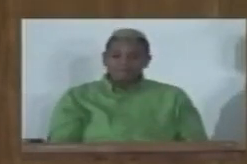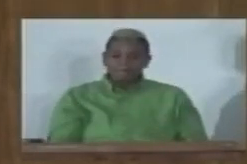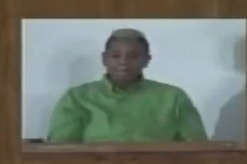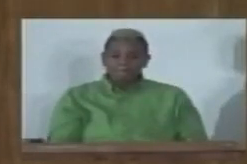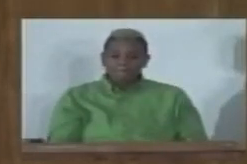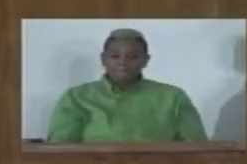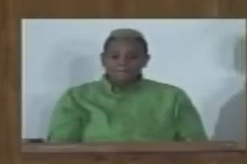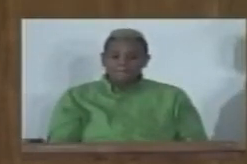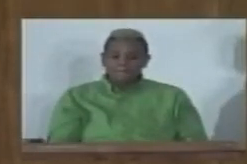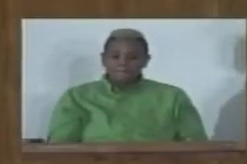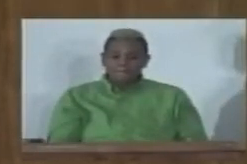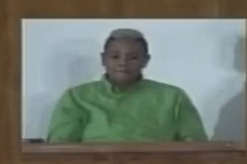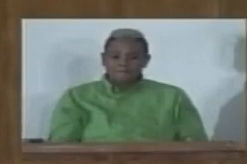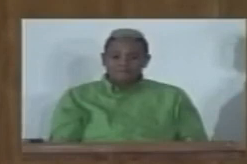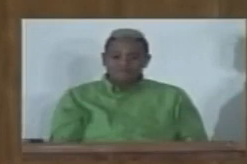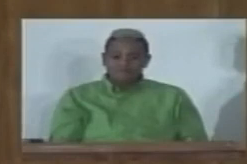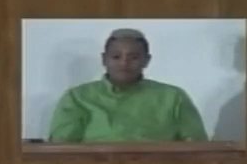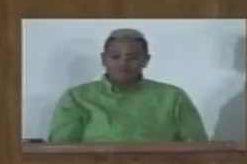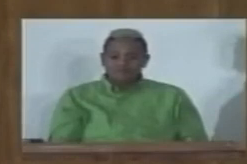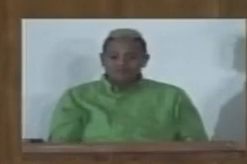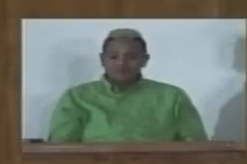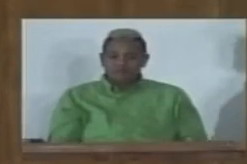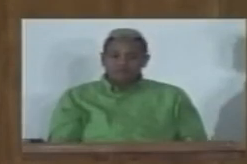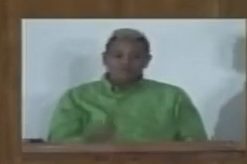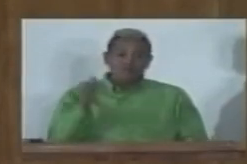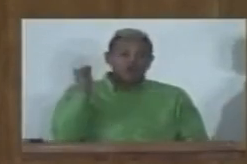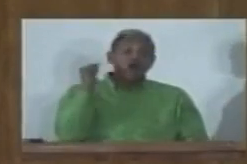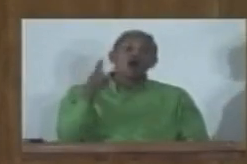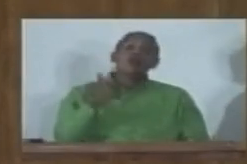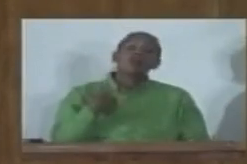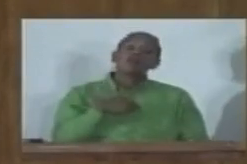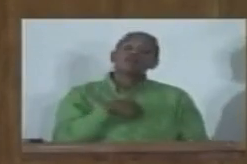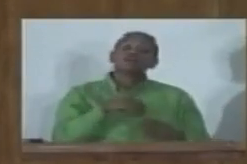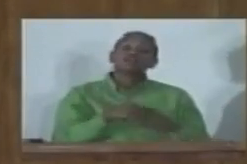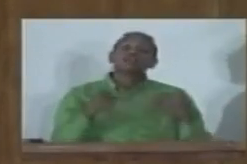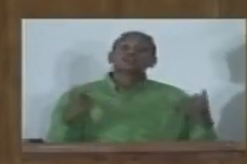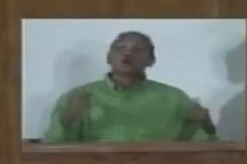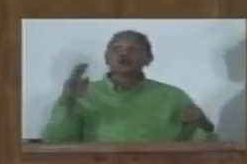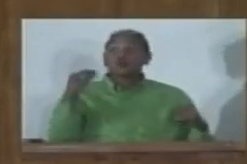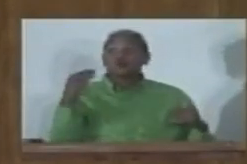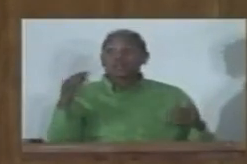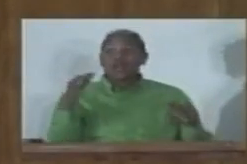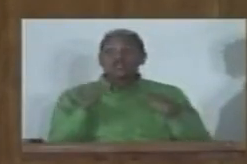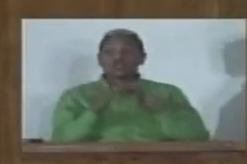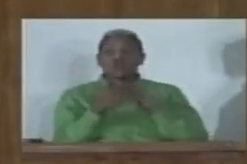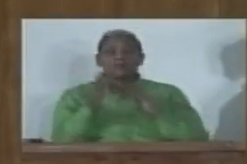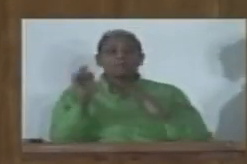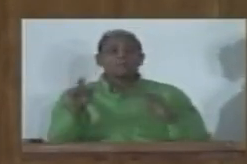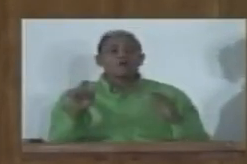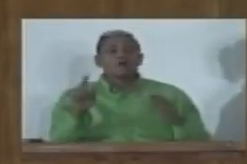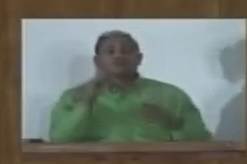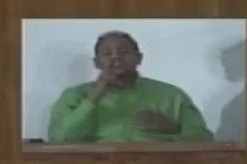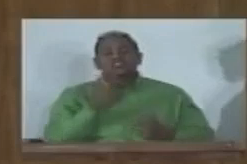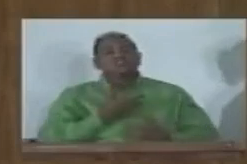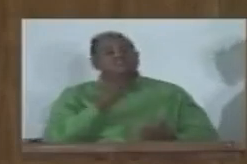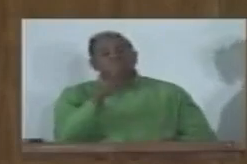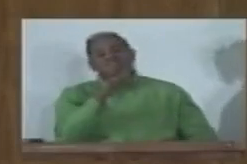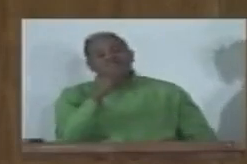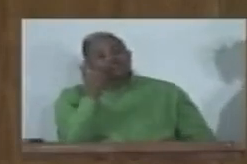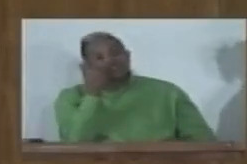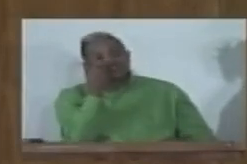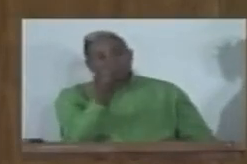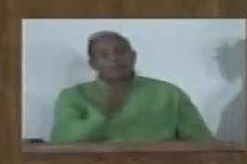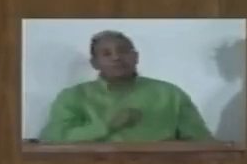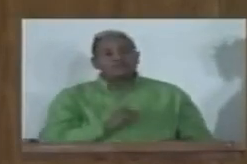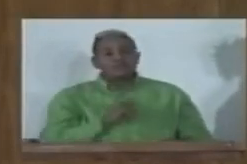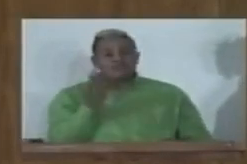long-standing situation, Senator, I agree. But all of us in a 2019 Jamaica must cry a shame on ourselves while